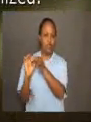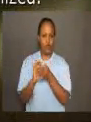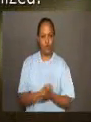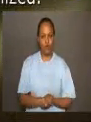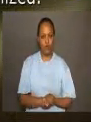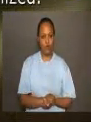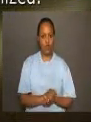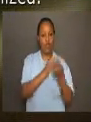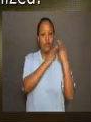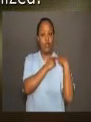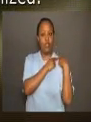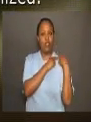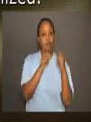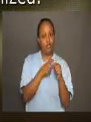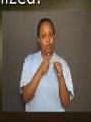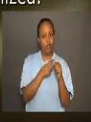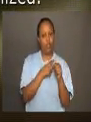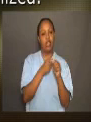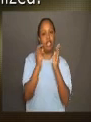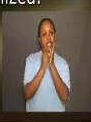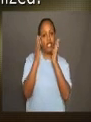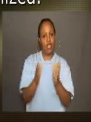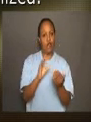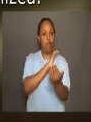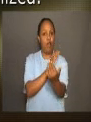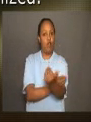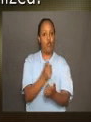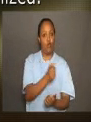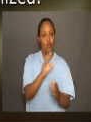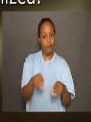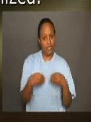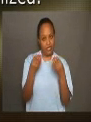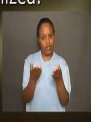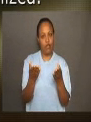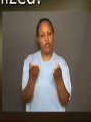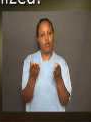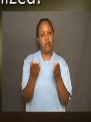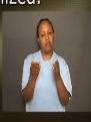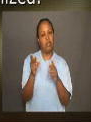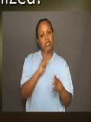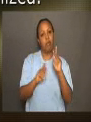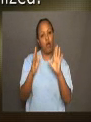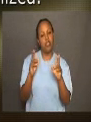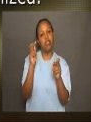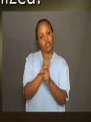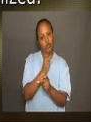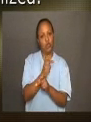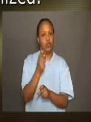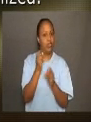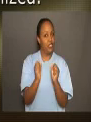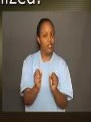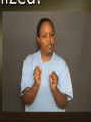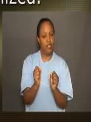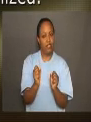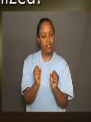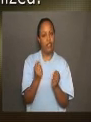Authority refers to the legal power vested in a public agency and its members